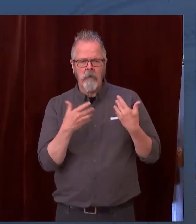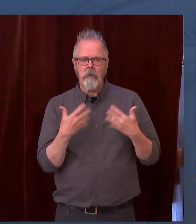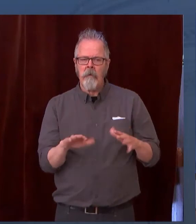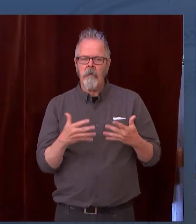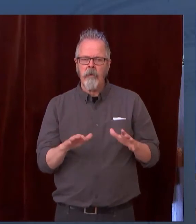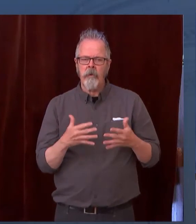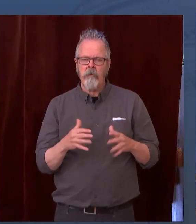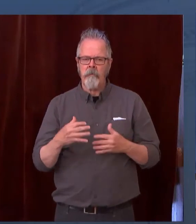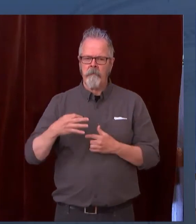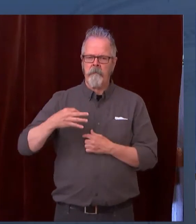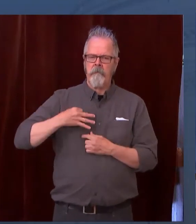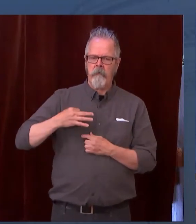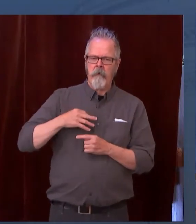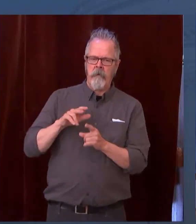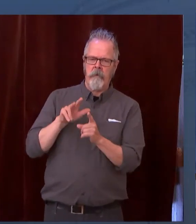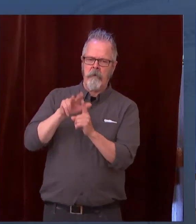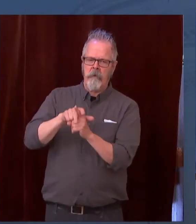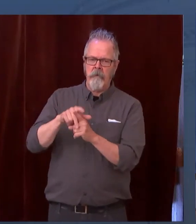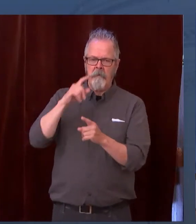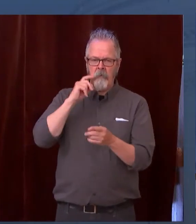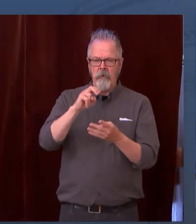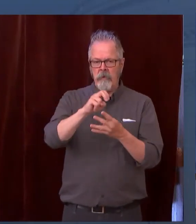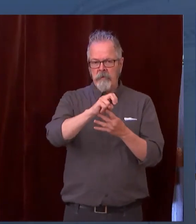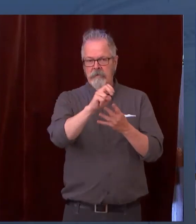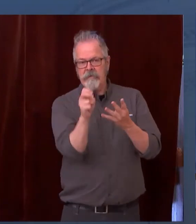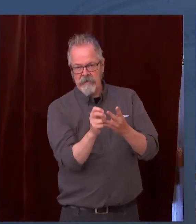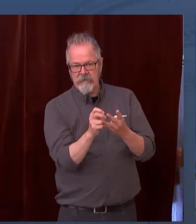variance application pending on your desk?